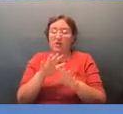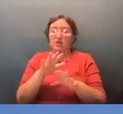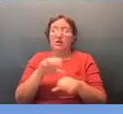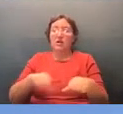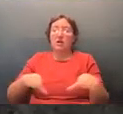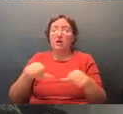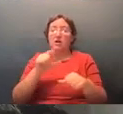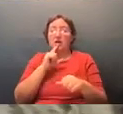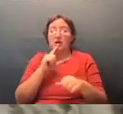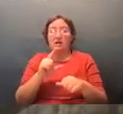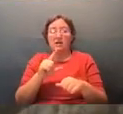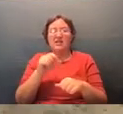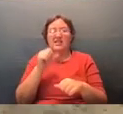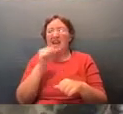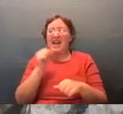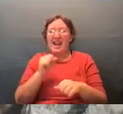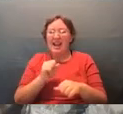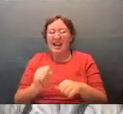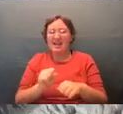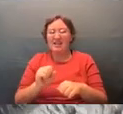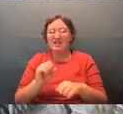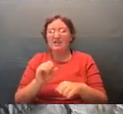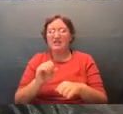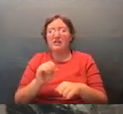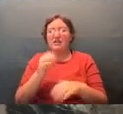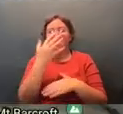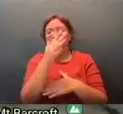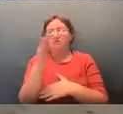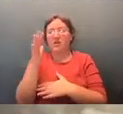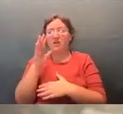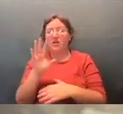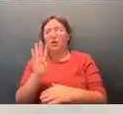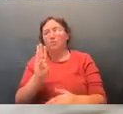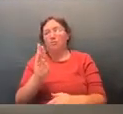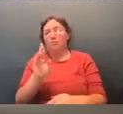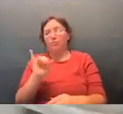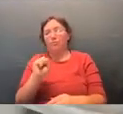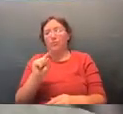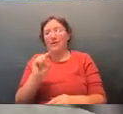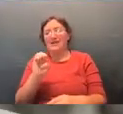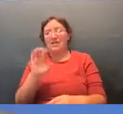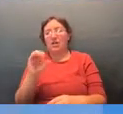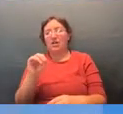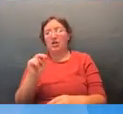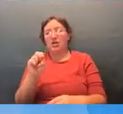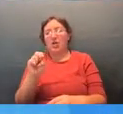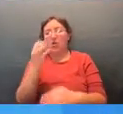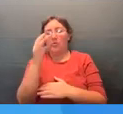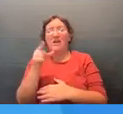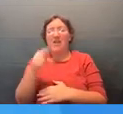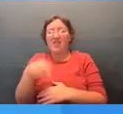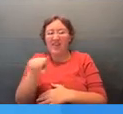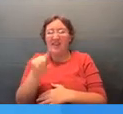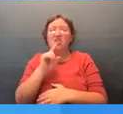the ancient Bristlecone pine forest. These are some of the oldest